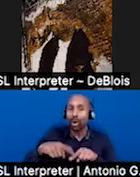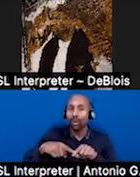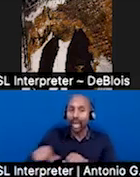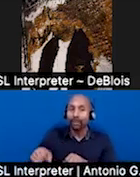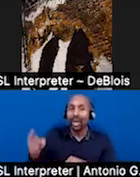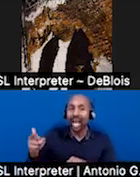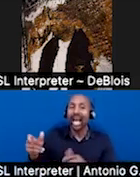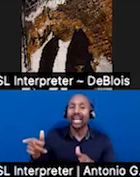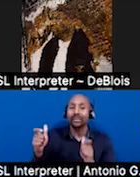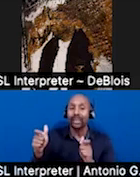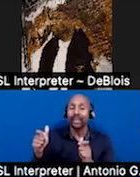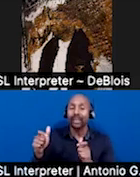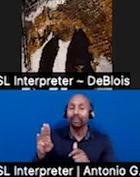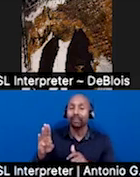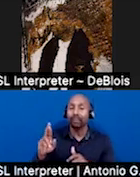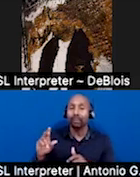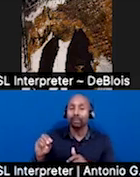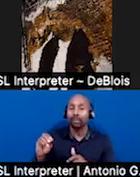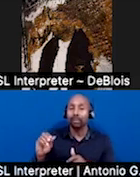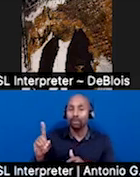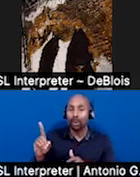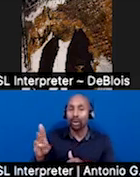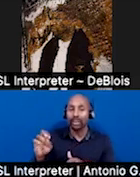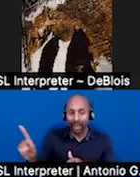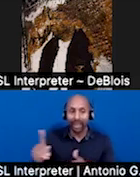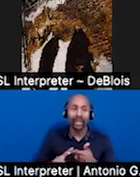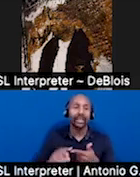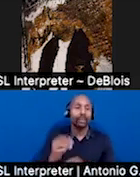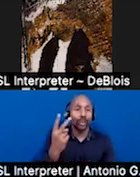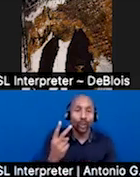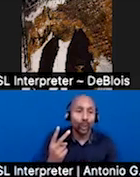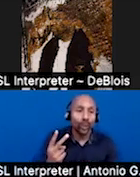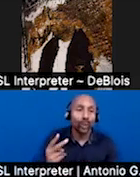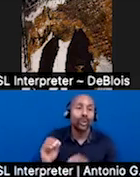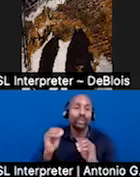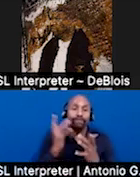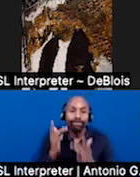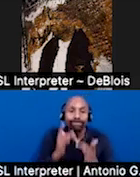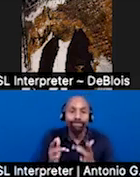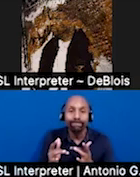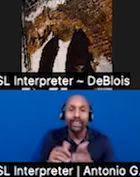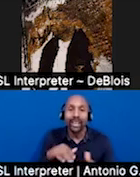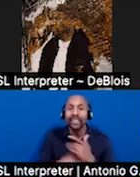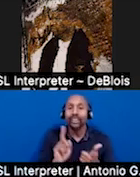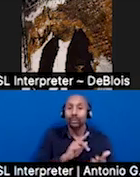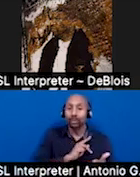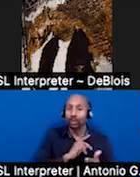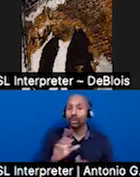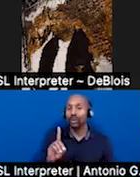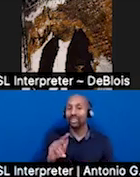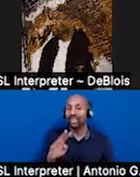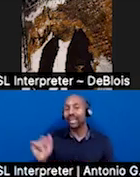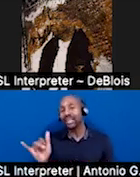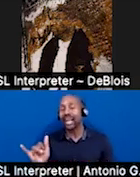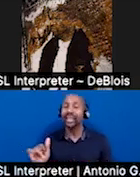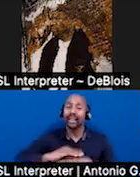to personal devices such as laptops. Number 3, a lack of sufficient digital infrastructure.